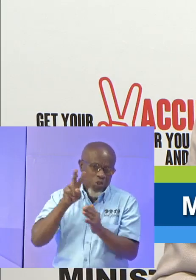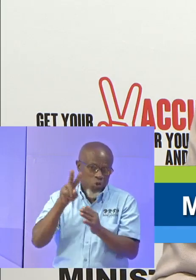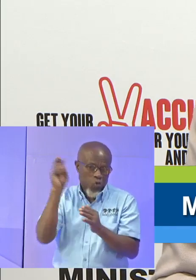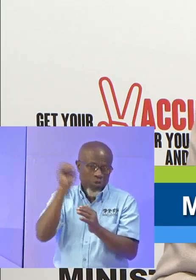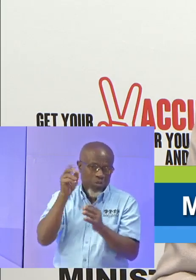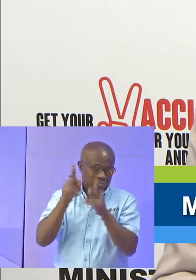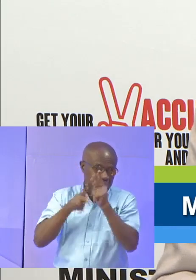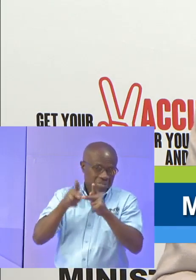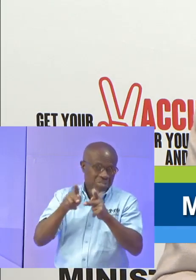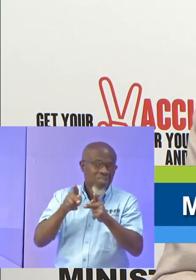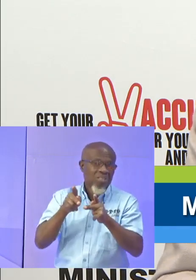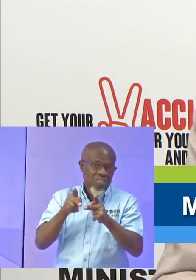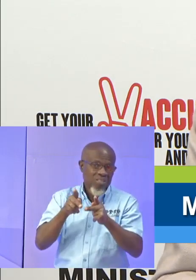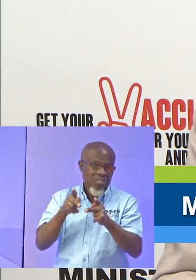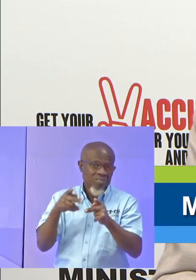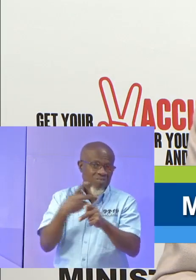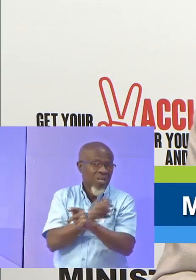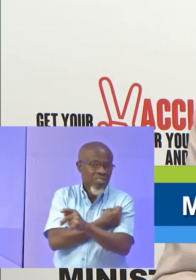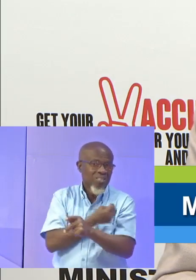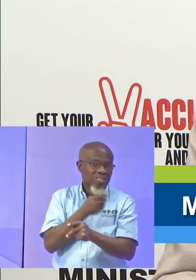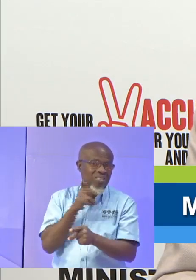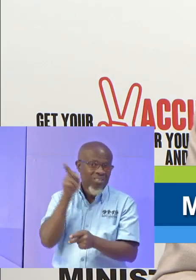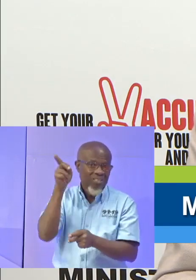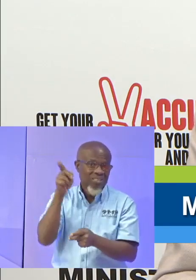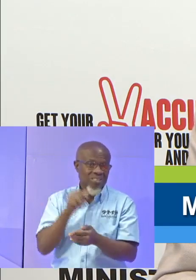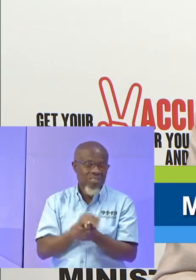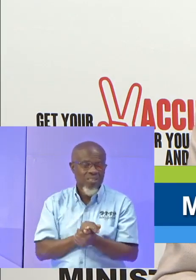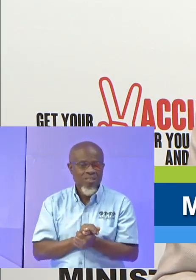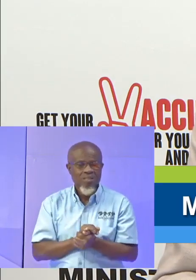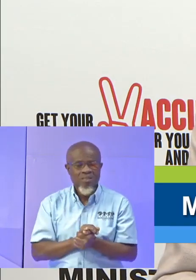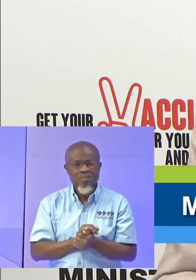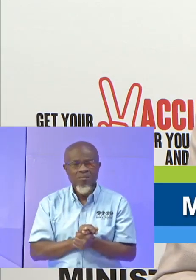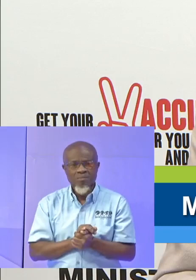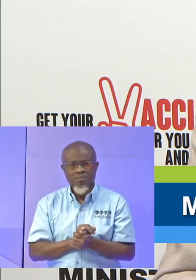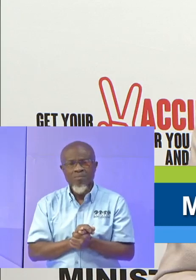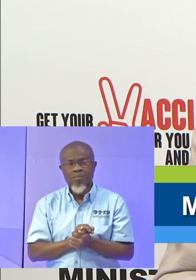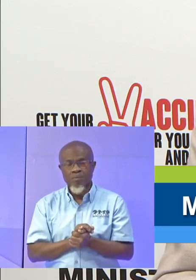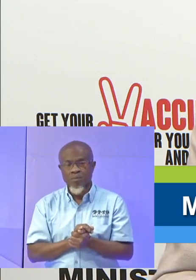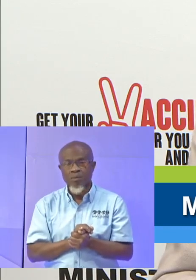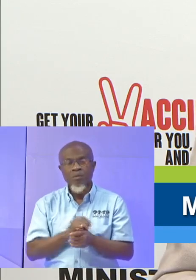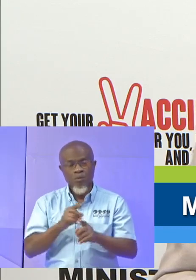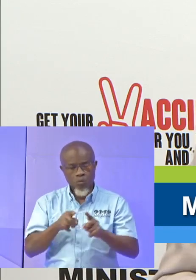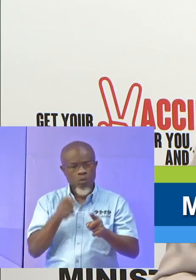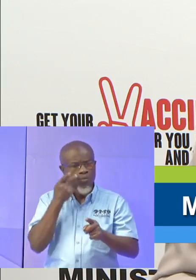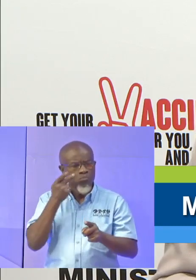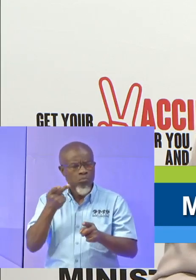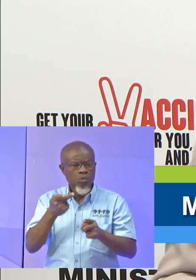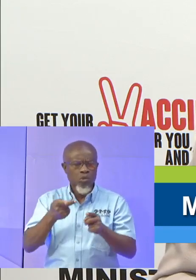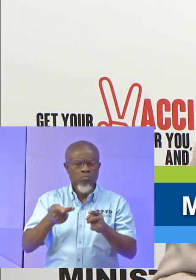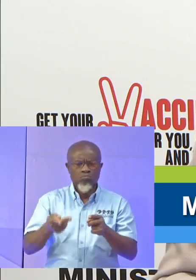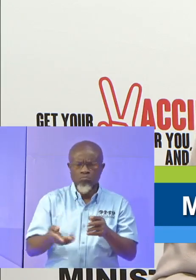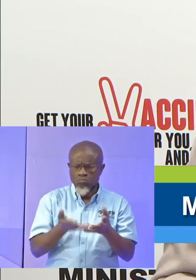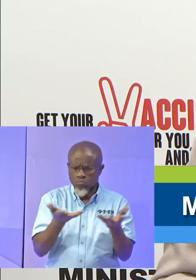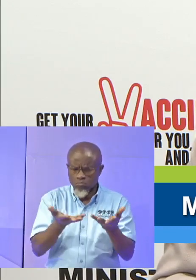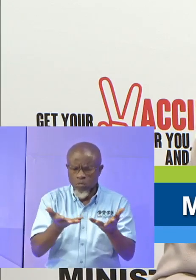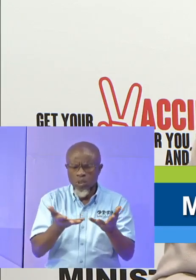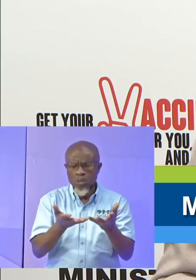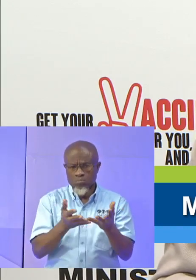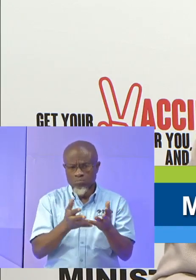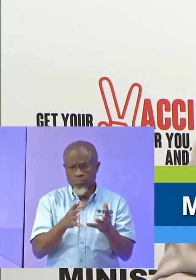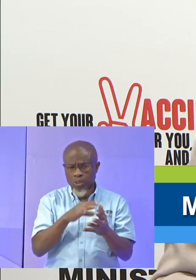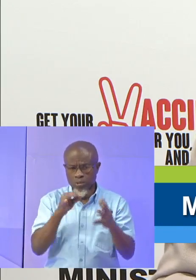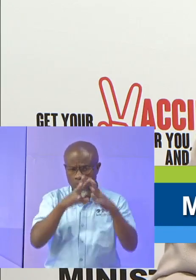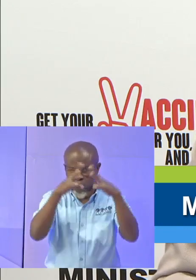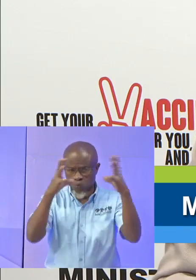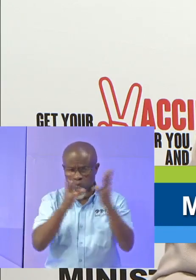only a local push to get vaccinated, but a regional and a global push to get vaccinated. Thank you for